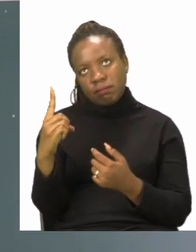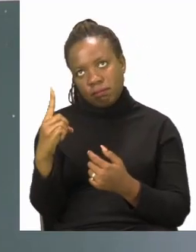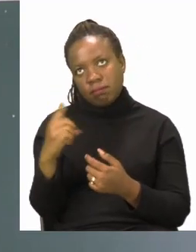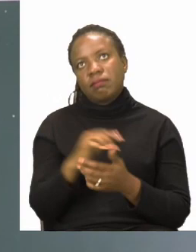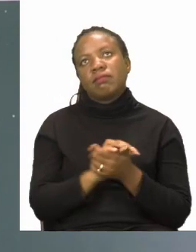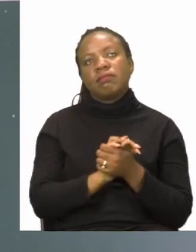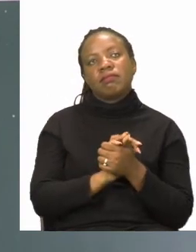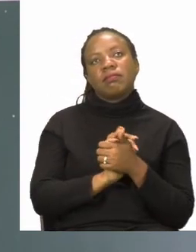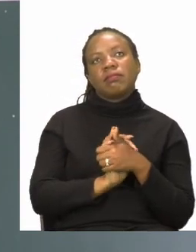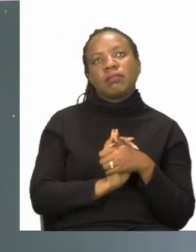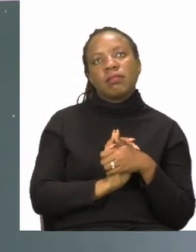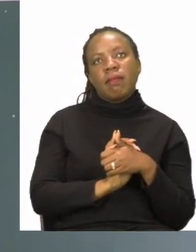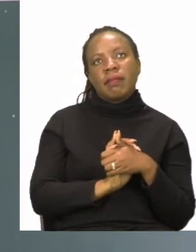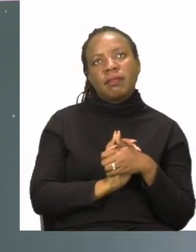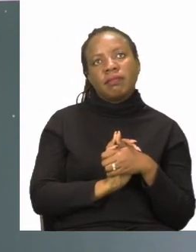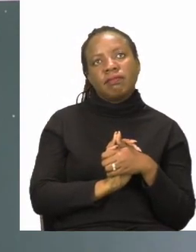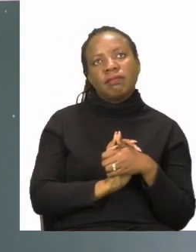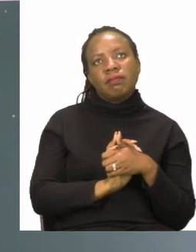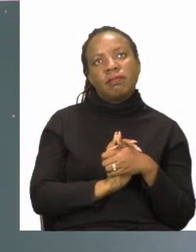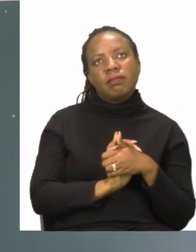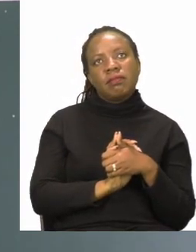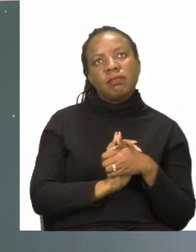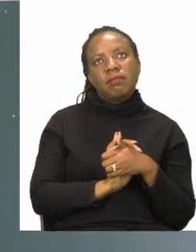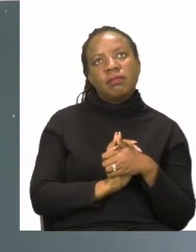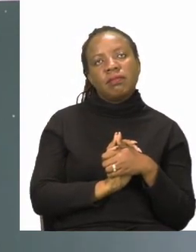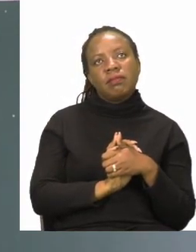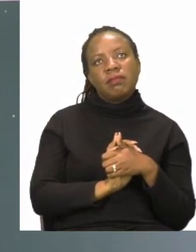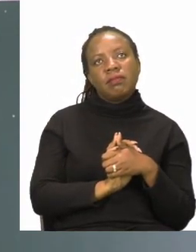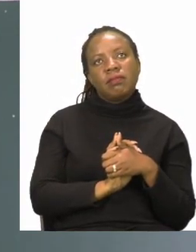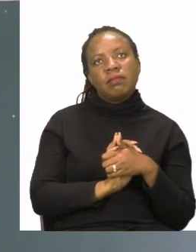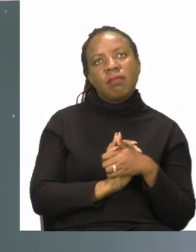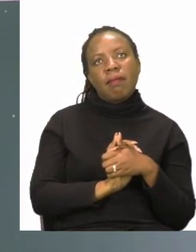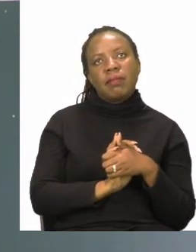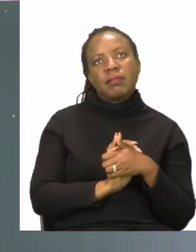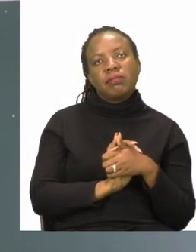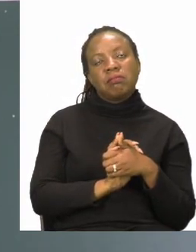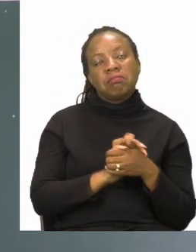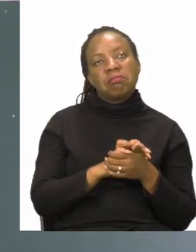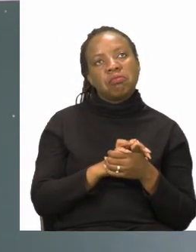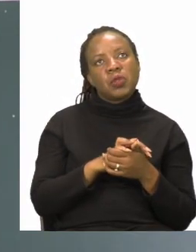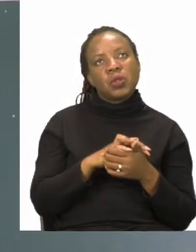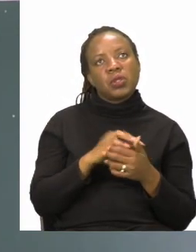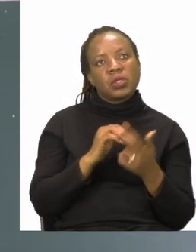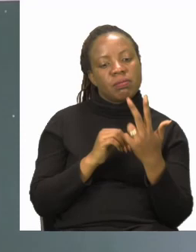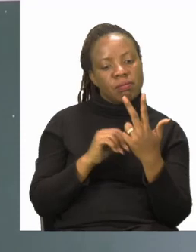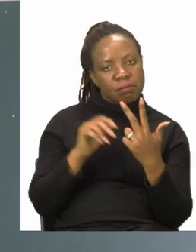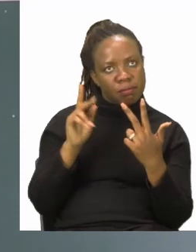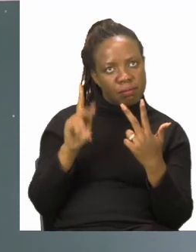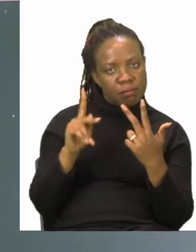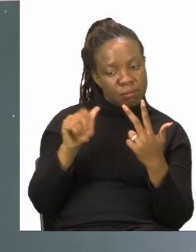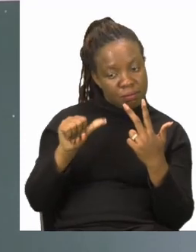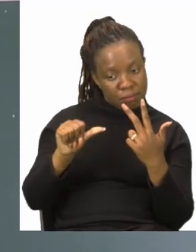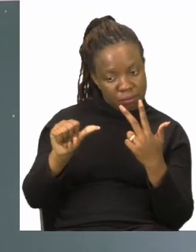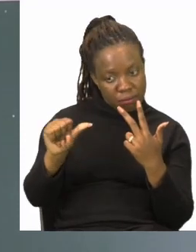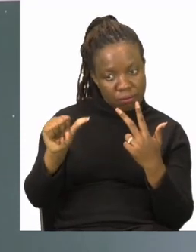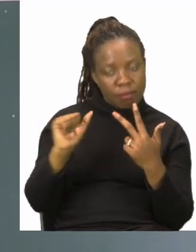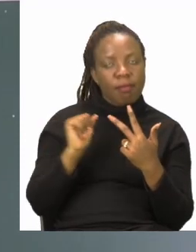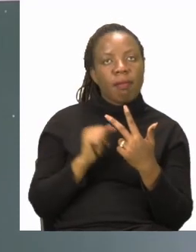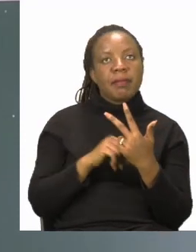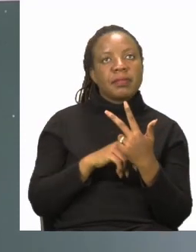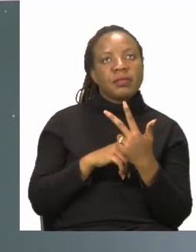21. So our next number will be the number 21. Let's do one